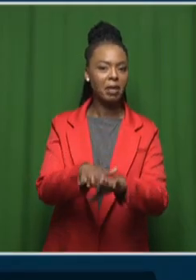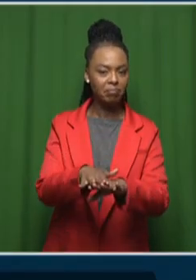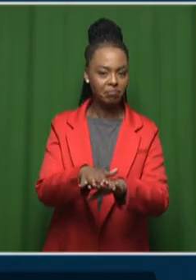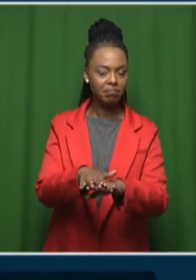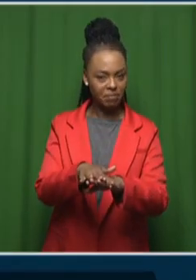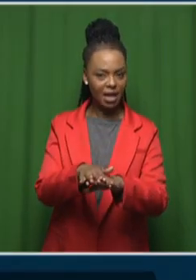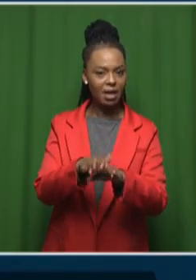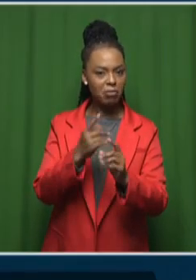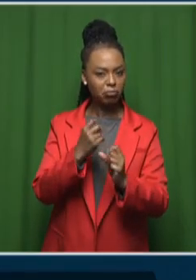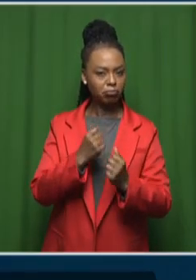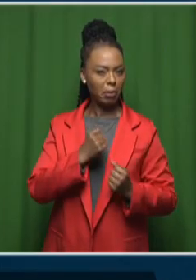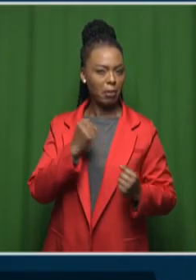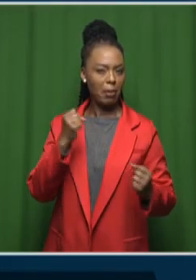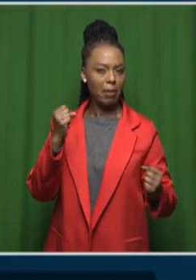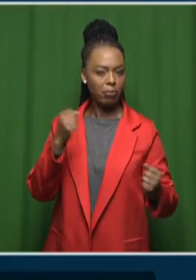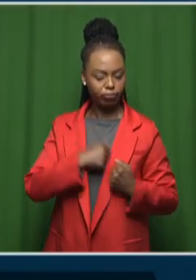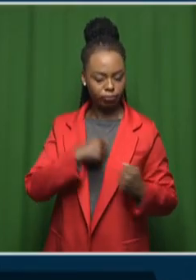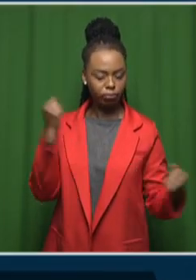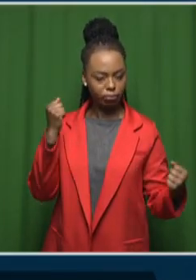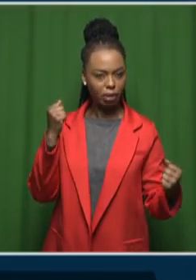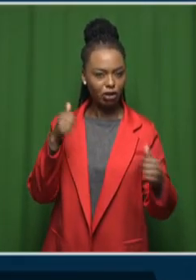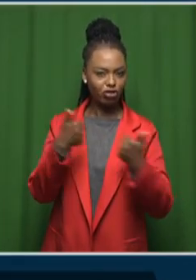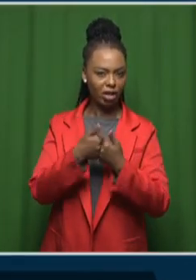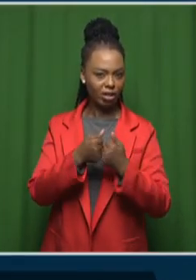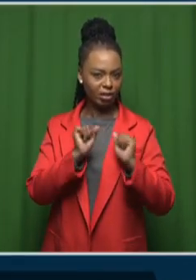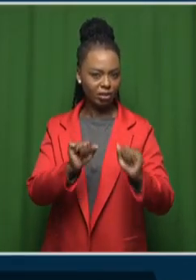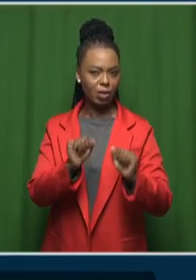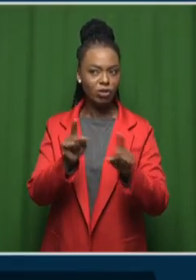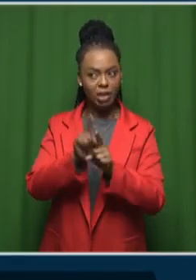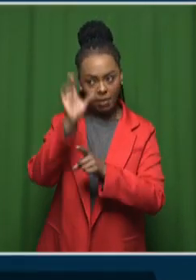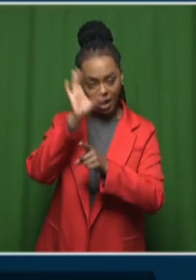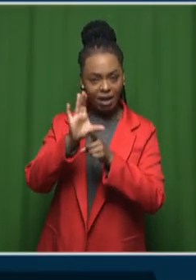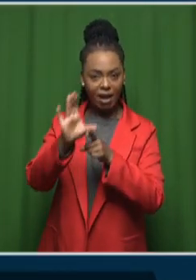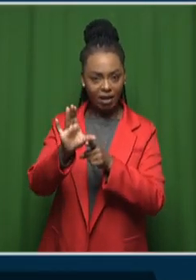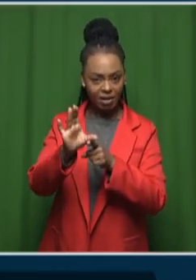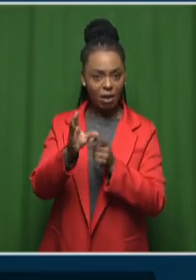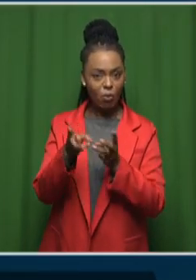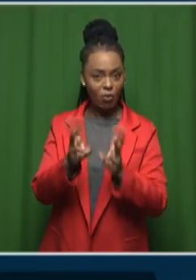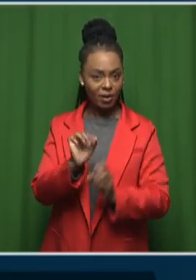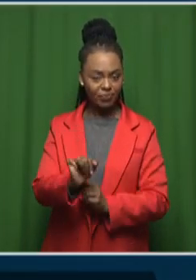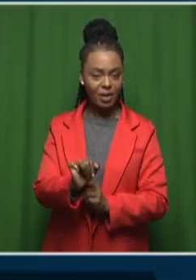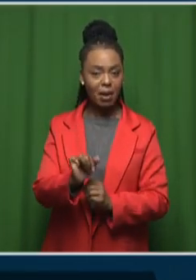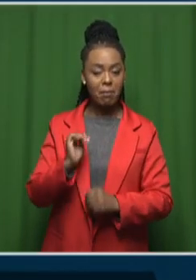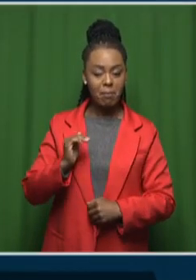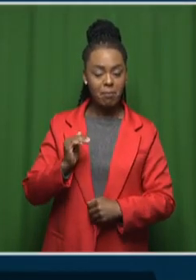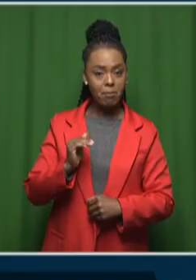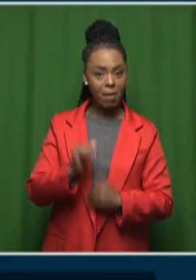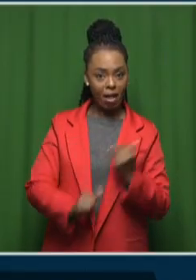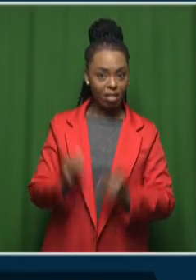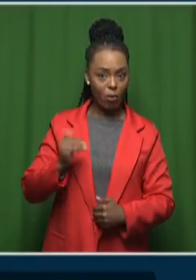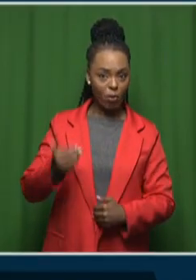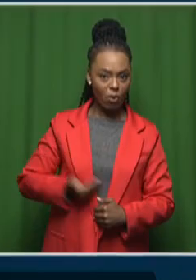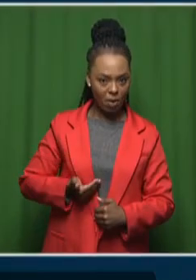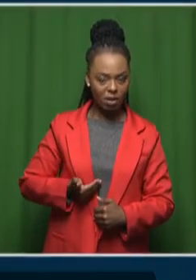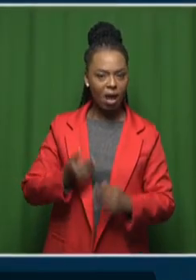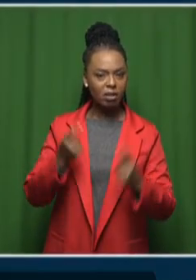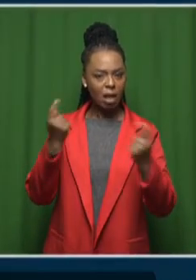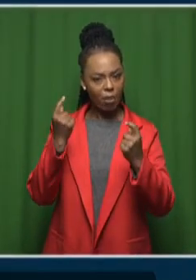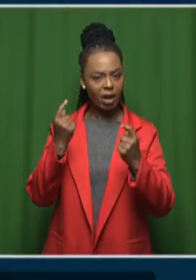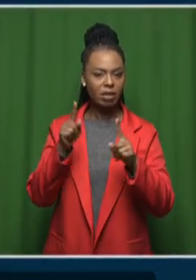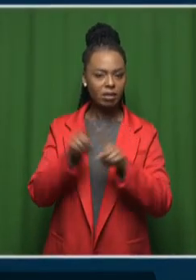the challenges they face in forging their career paths. As we commemorate Women's Month, we also celebrate their accomplishments, examining the challenges they